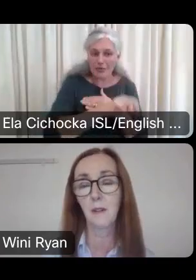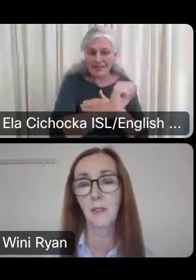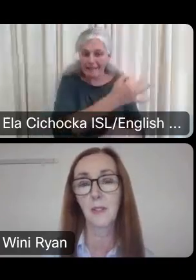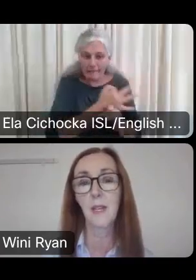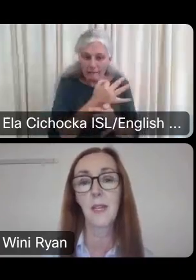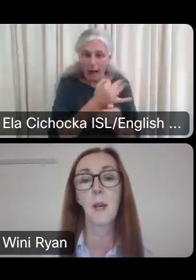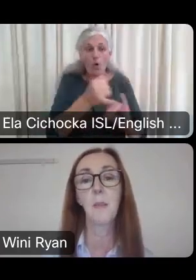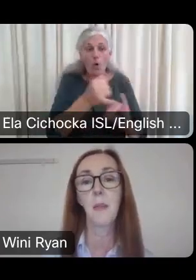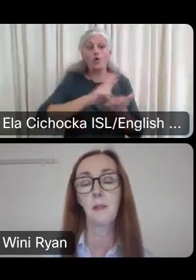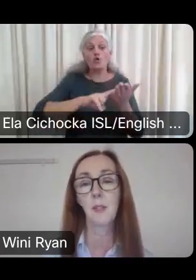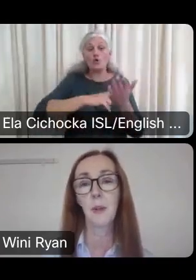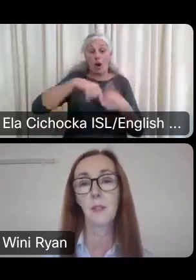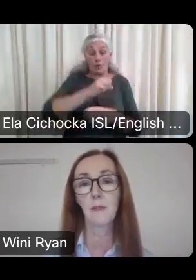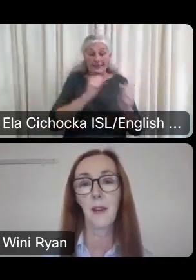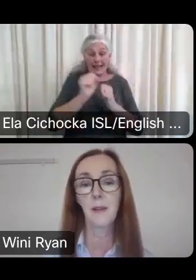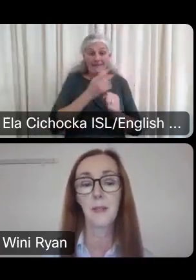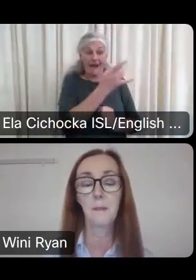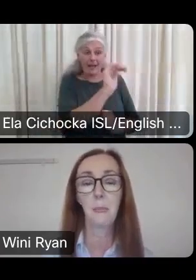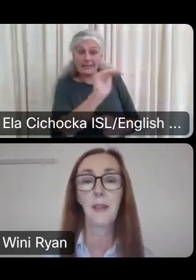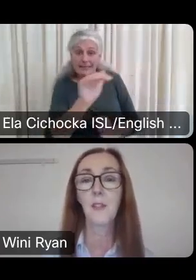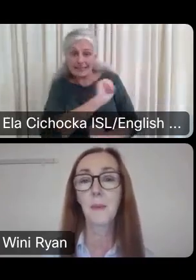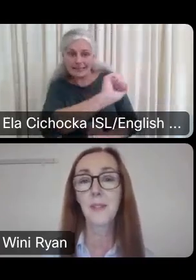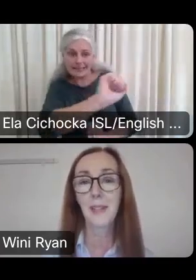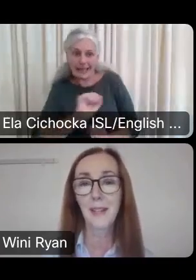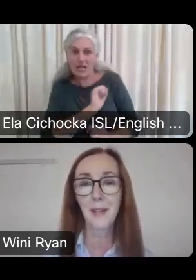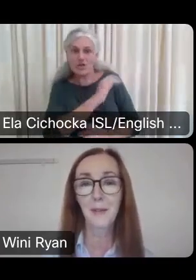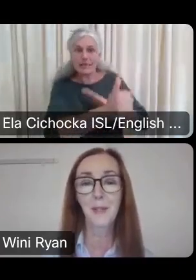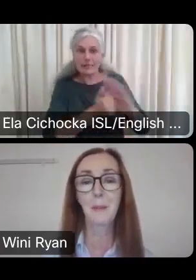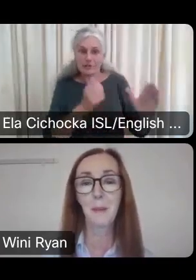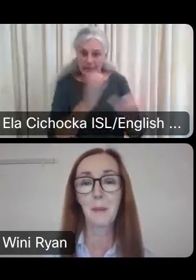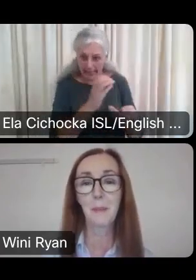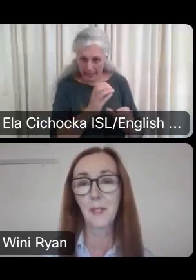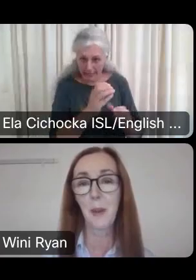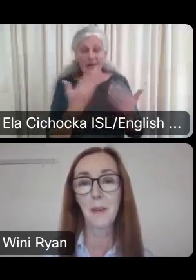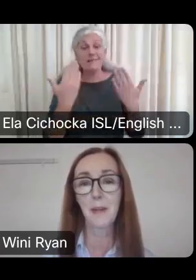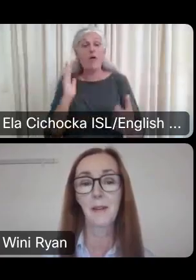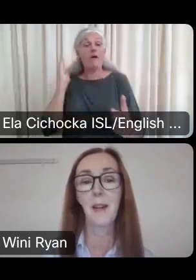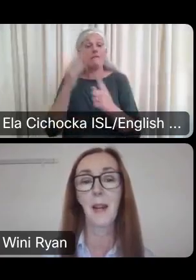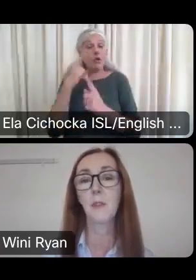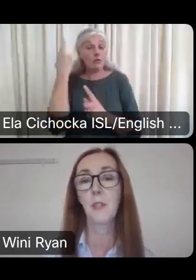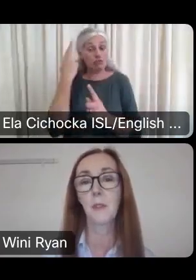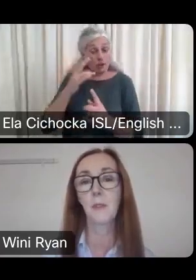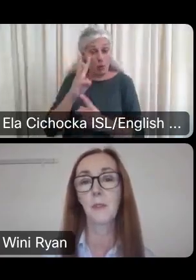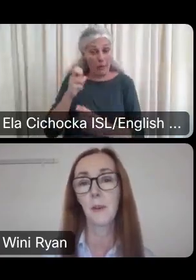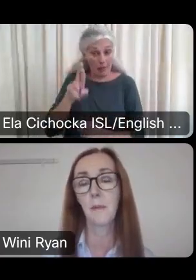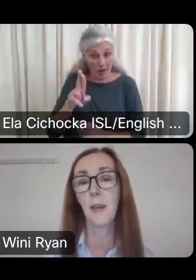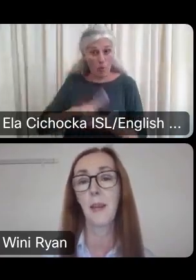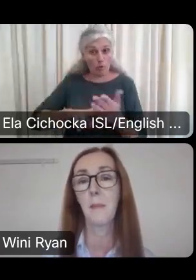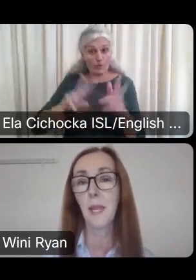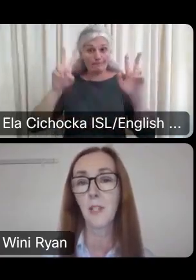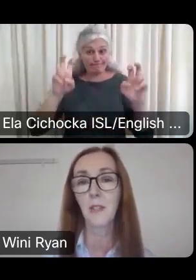our services about their experience of care. And I just want to say now, for the purposes of this webinar, I'm going to use the